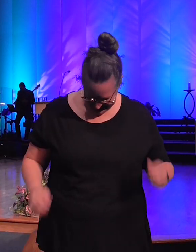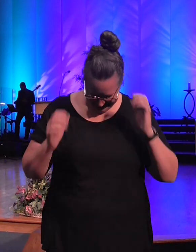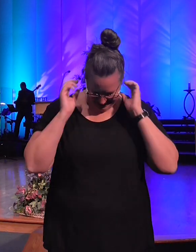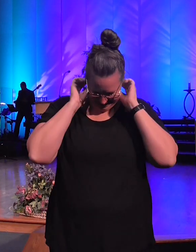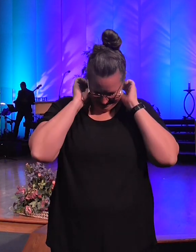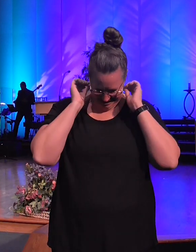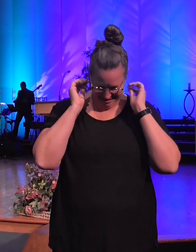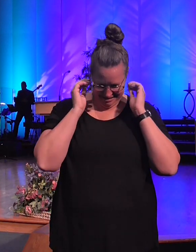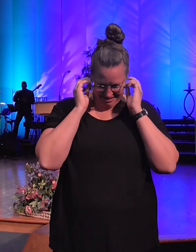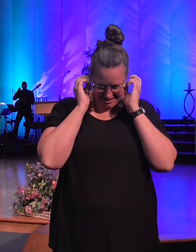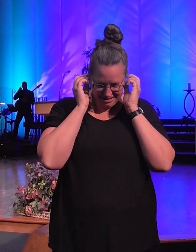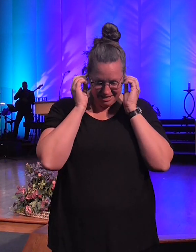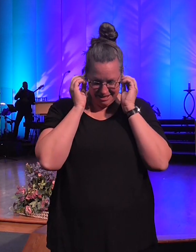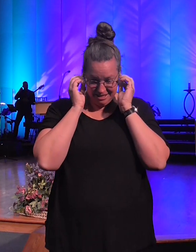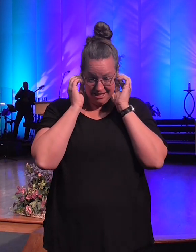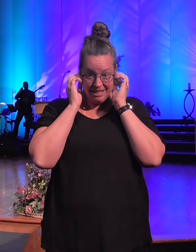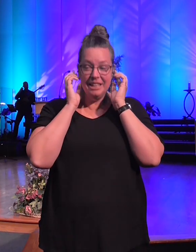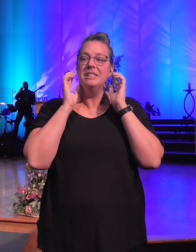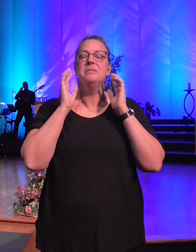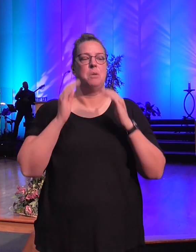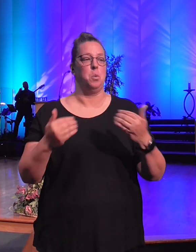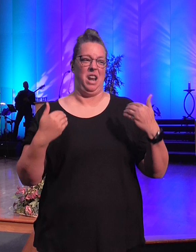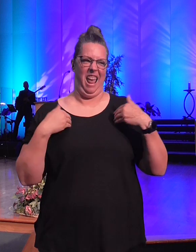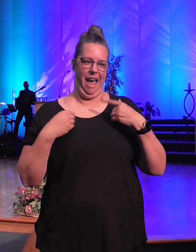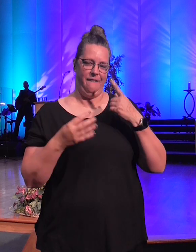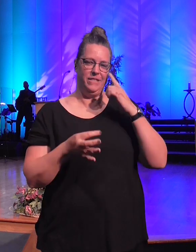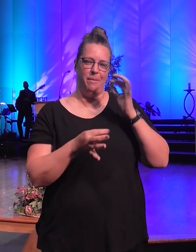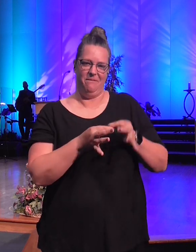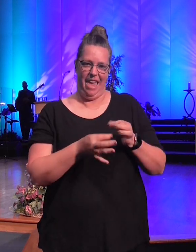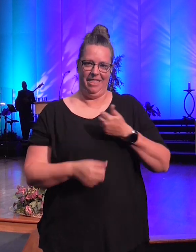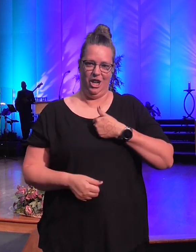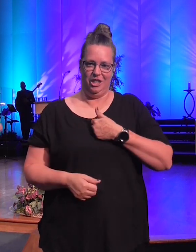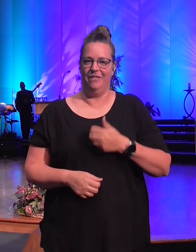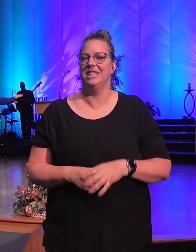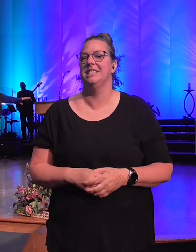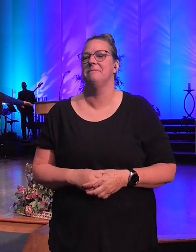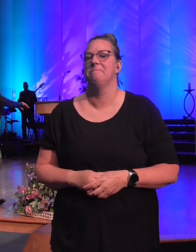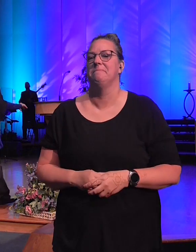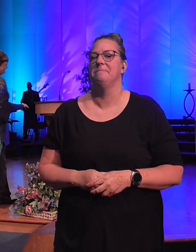right, we're going to have a little faith in ourselves here.